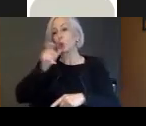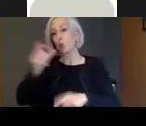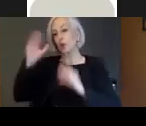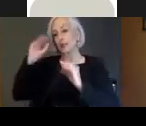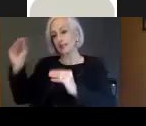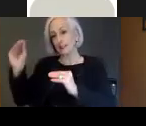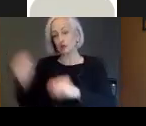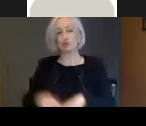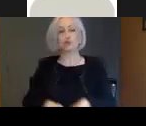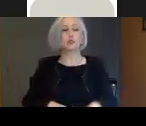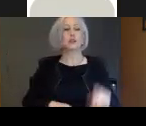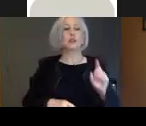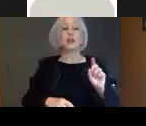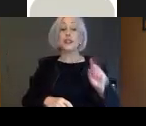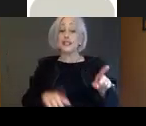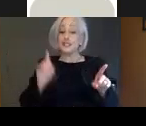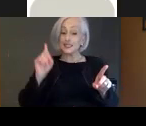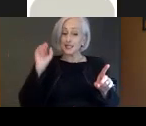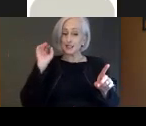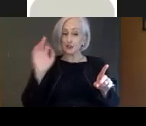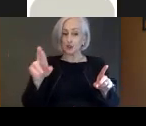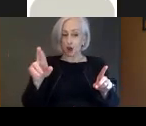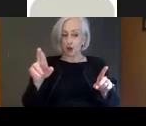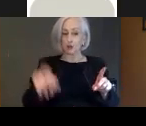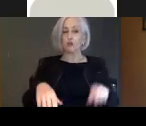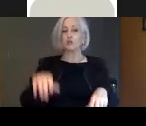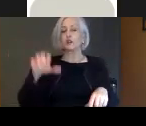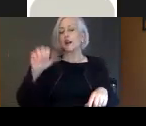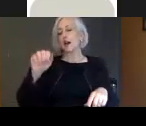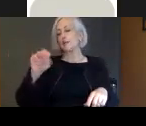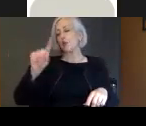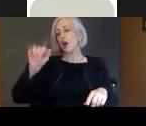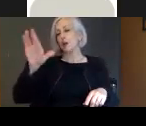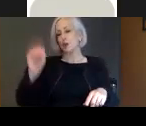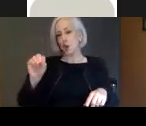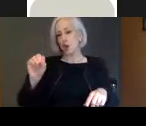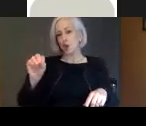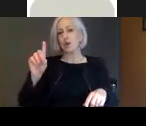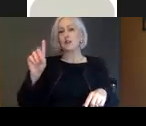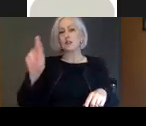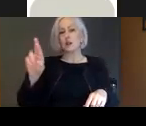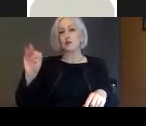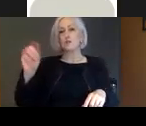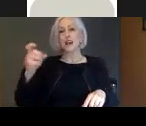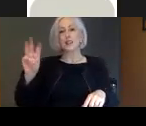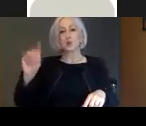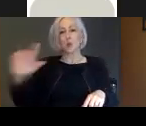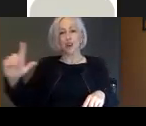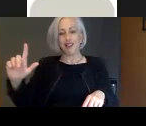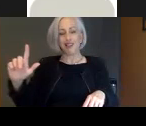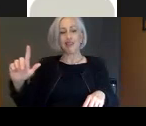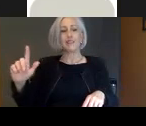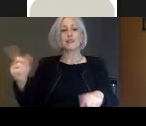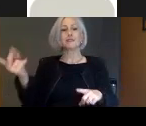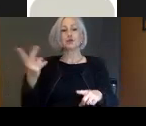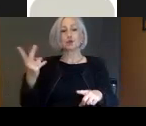Nanuadu, one of the chief residents, Dr. Maxwell. I'm sorry to forget his last name, but he emergency medicine,